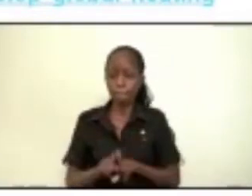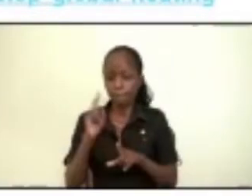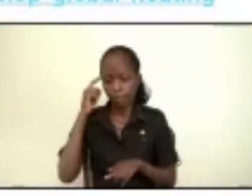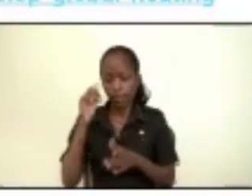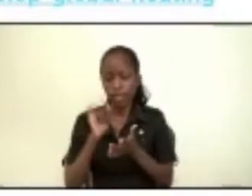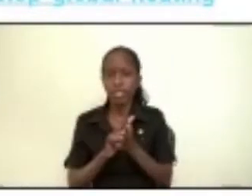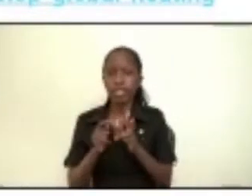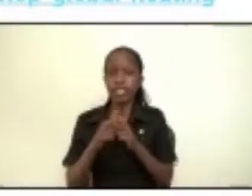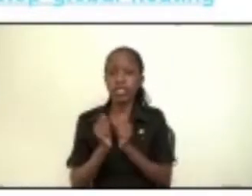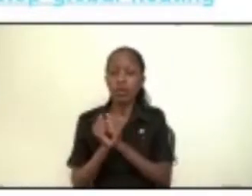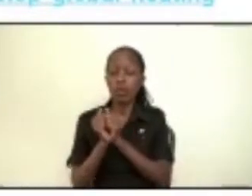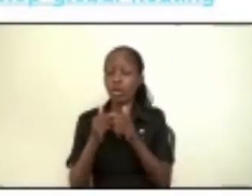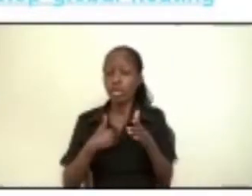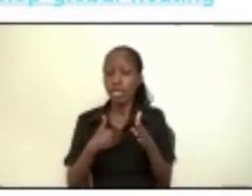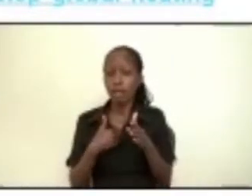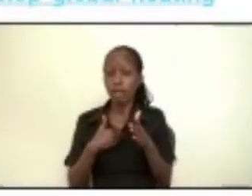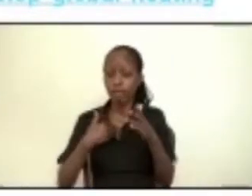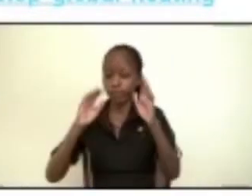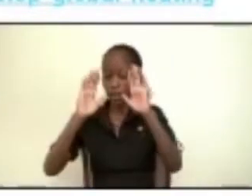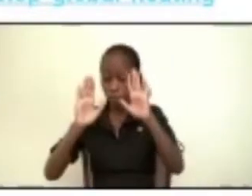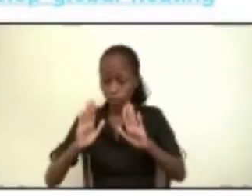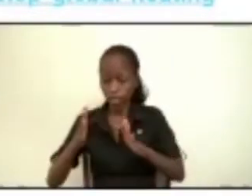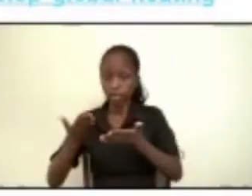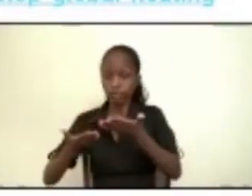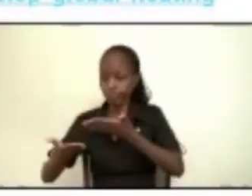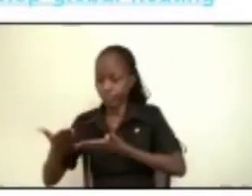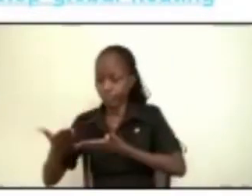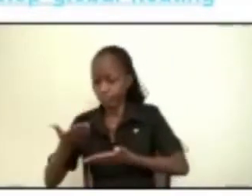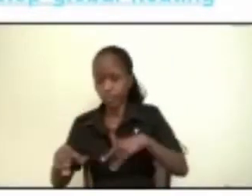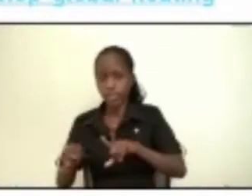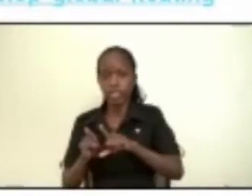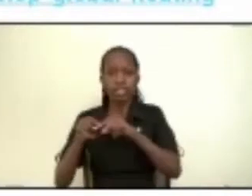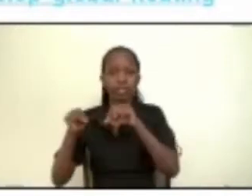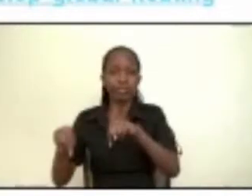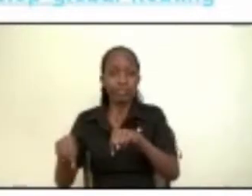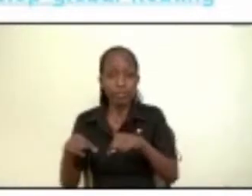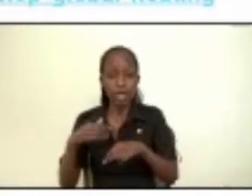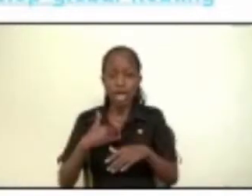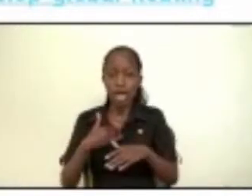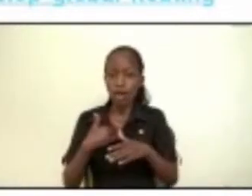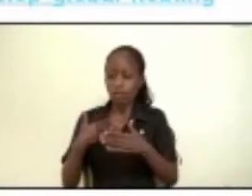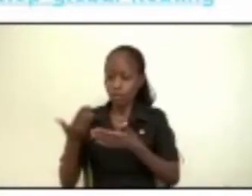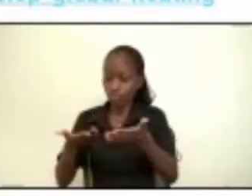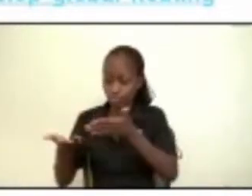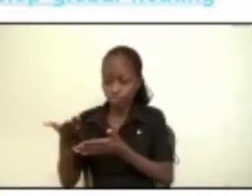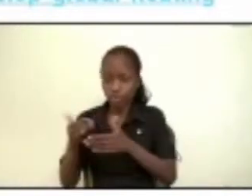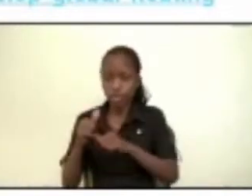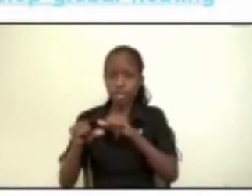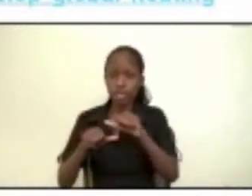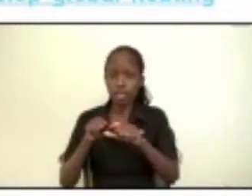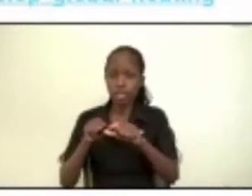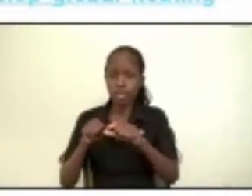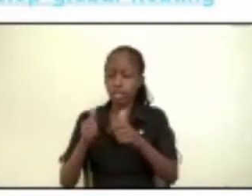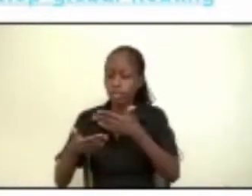with having critical conversations like this. It begins with us having conversations on the dinner